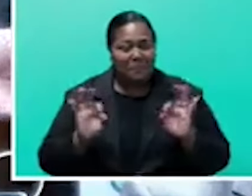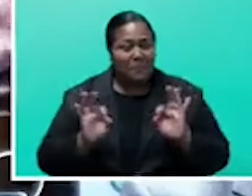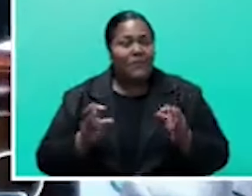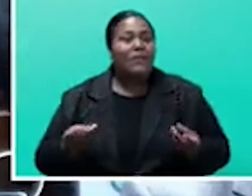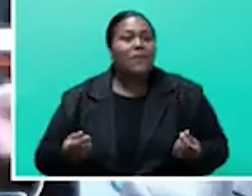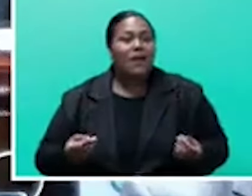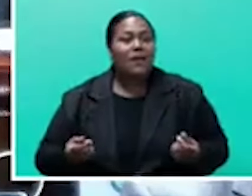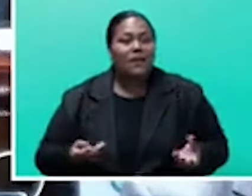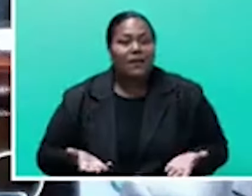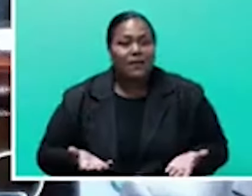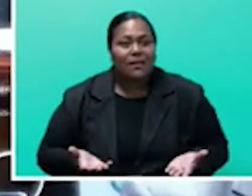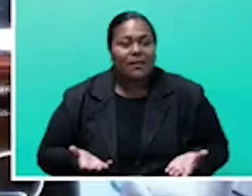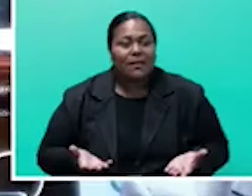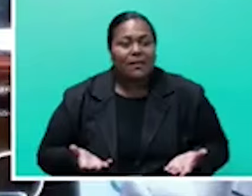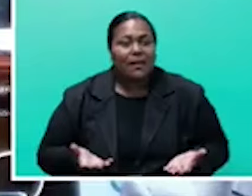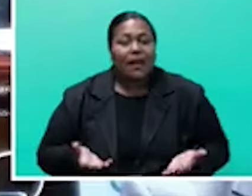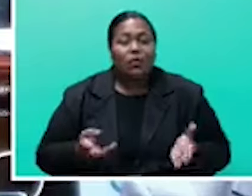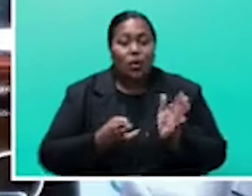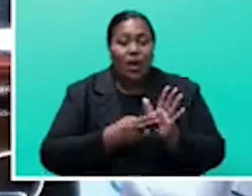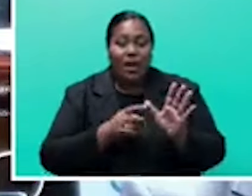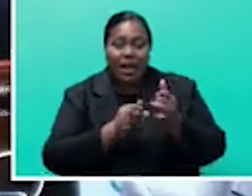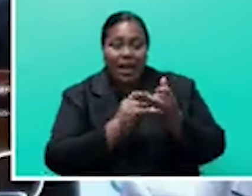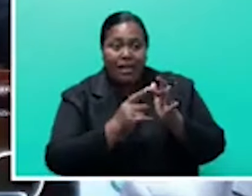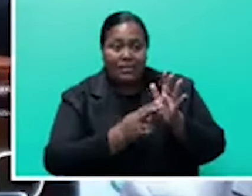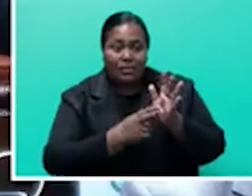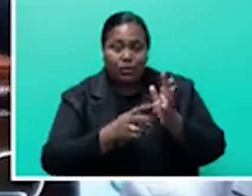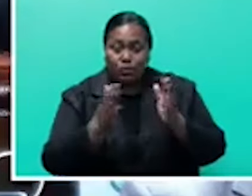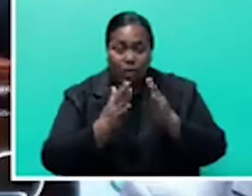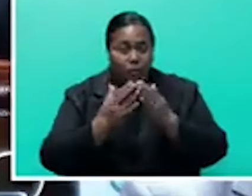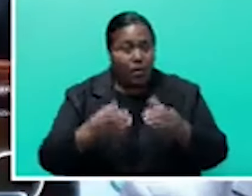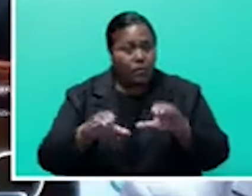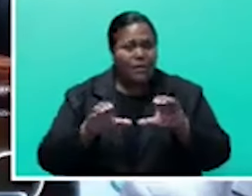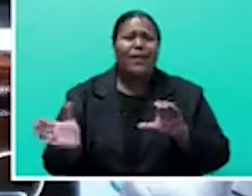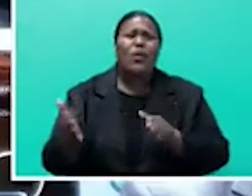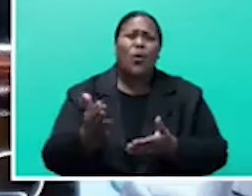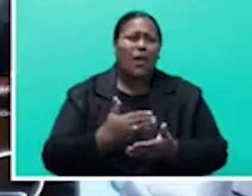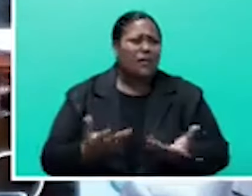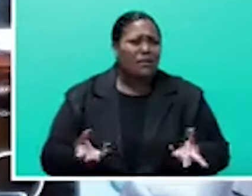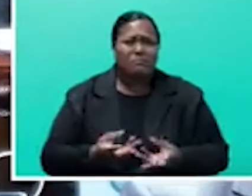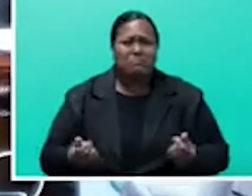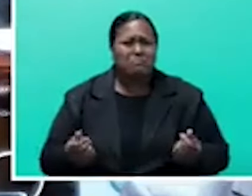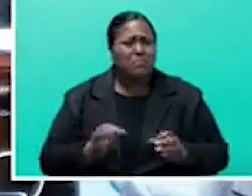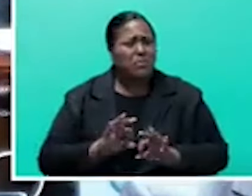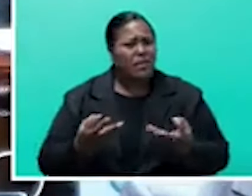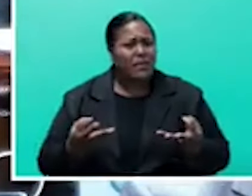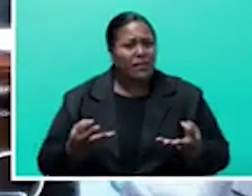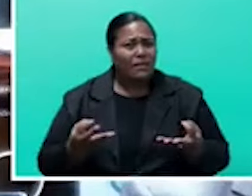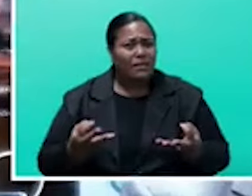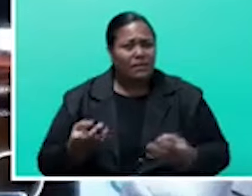this, Nasini Town Council administrators were left high and dry when they got in there, Mr. Speaker